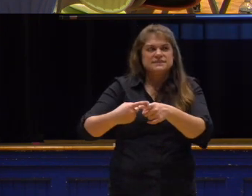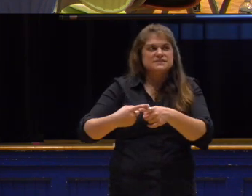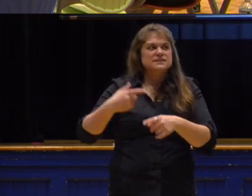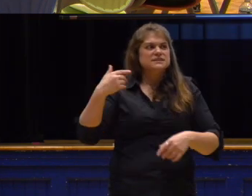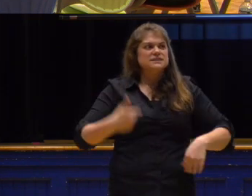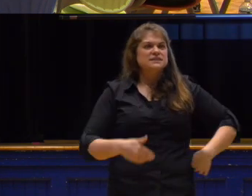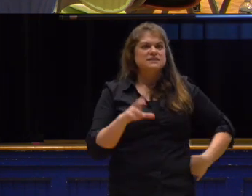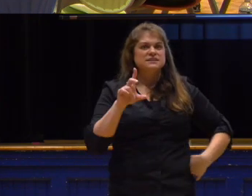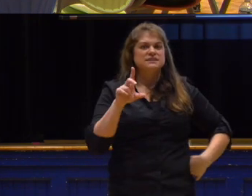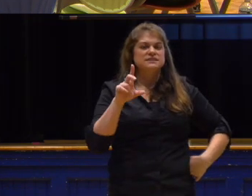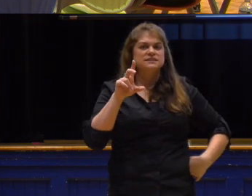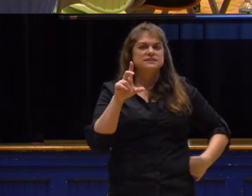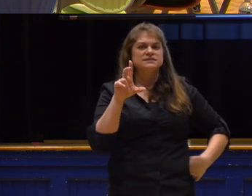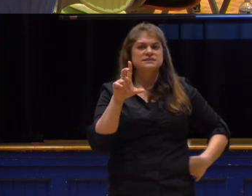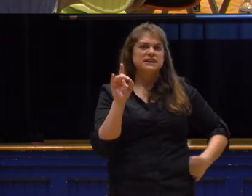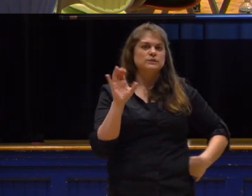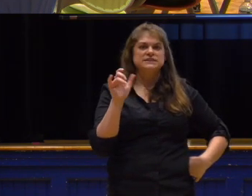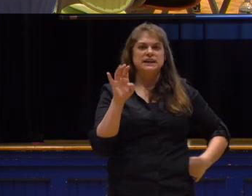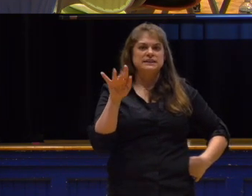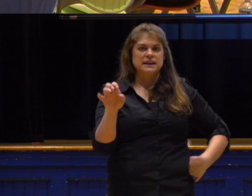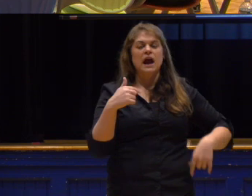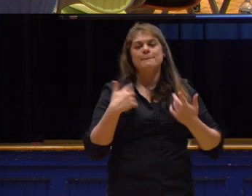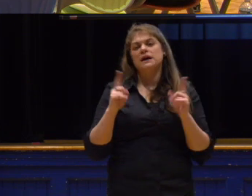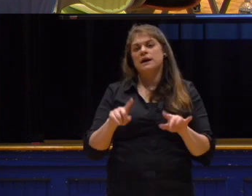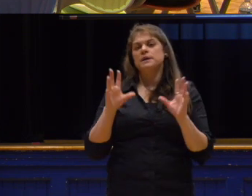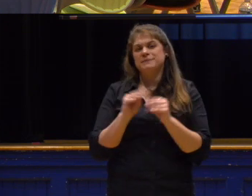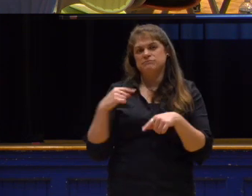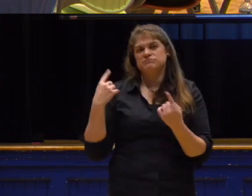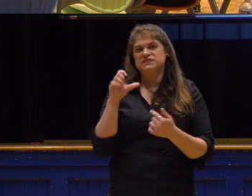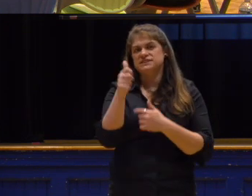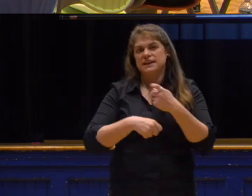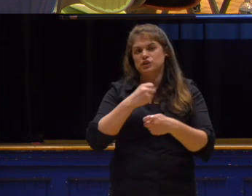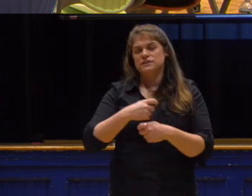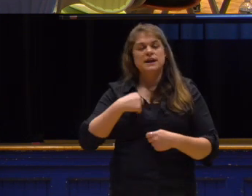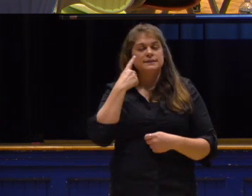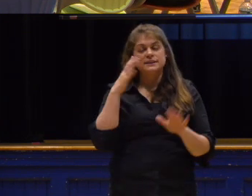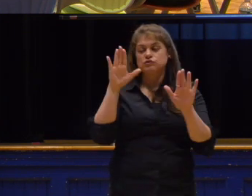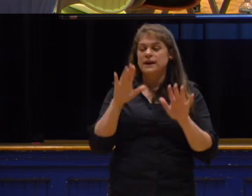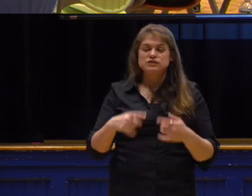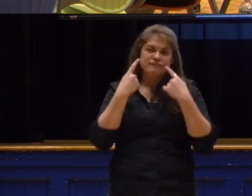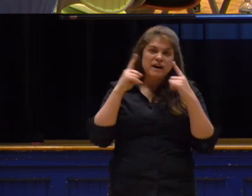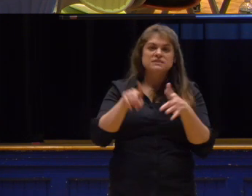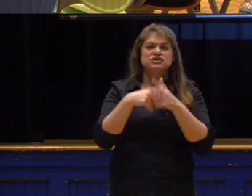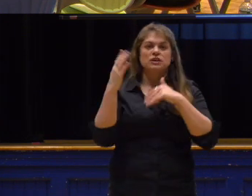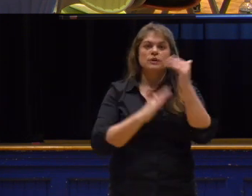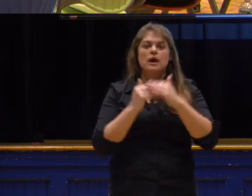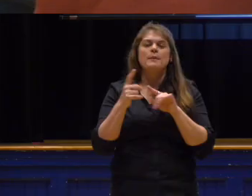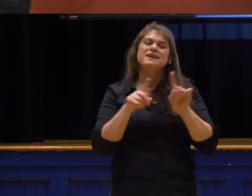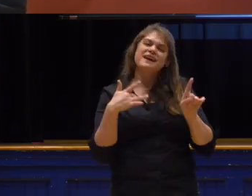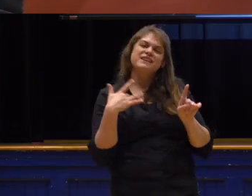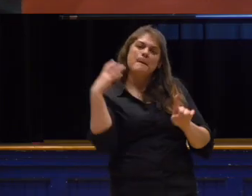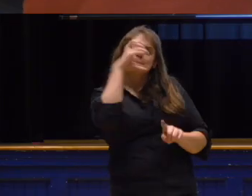Meredith Street. The last name is spelled C-O-L-E. I've been coming to these meetings, obviously, for about 10 years, and I think it's great that you're finally getting going. But, you